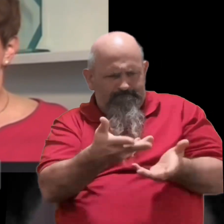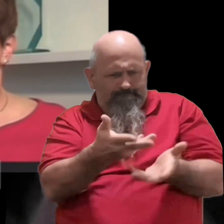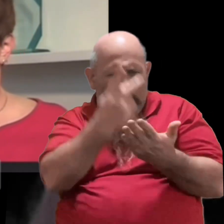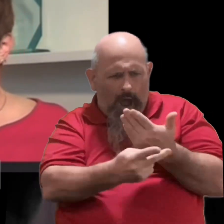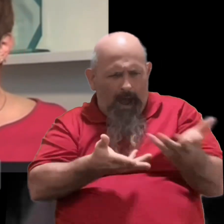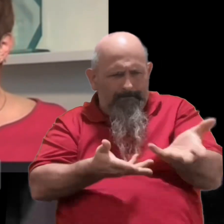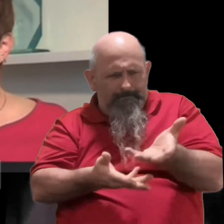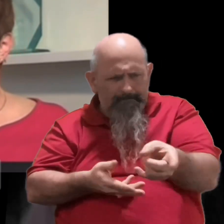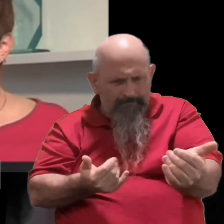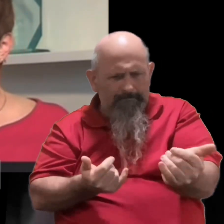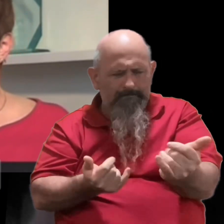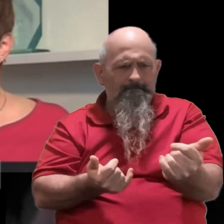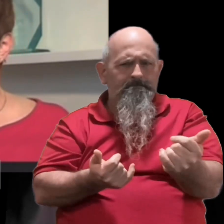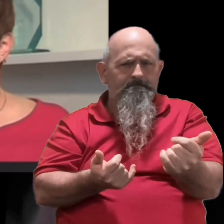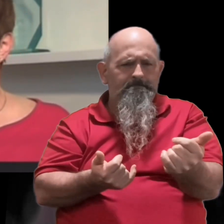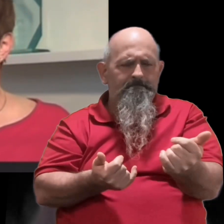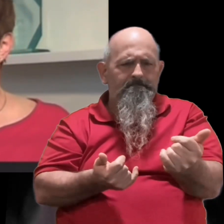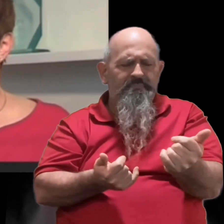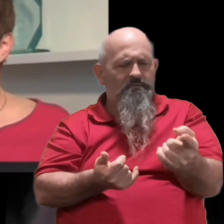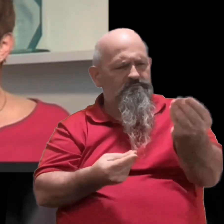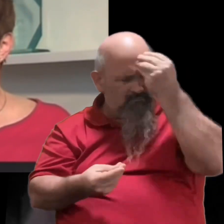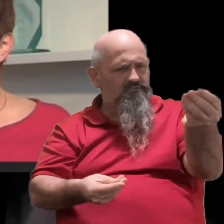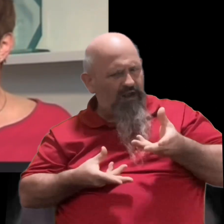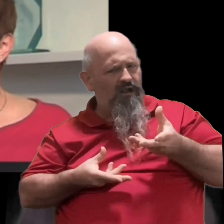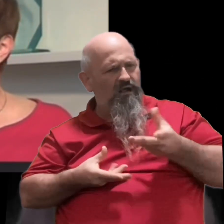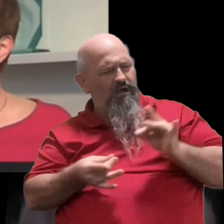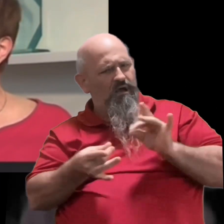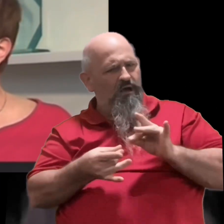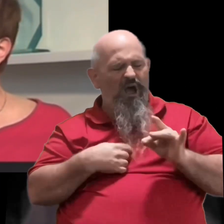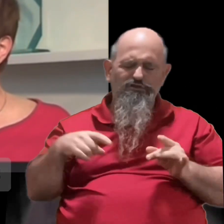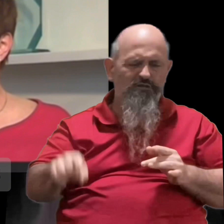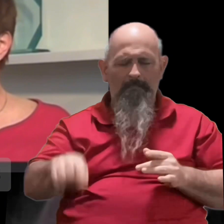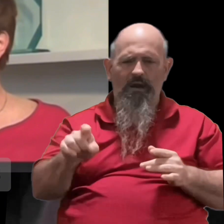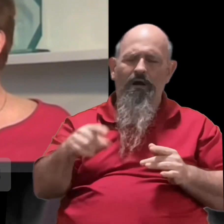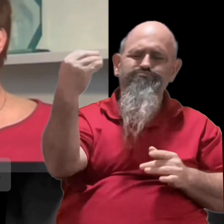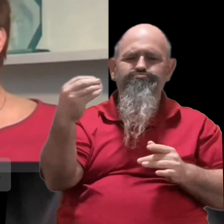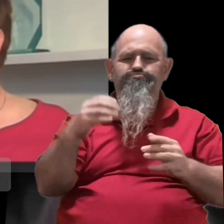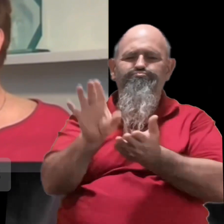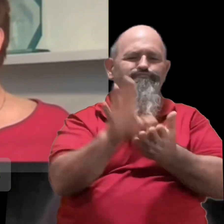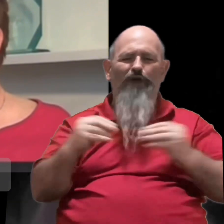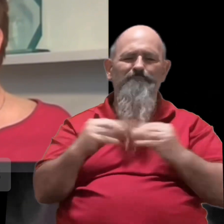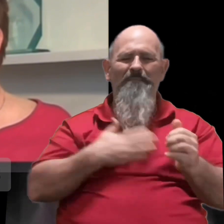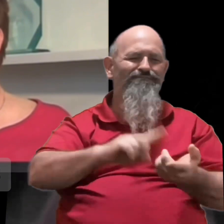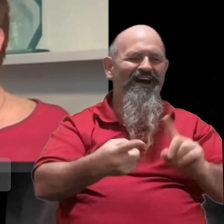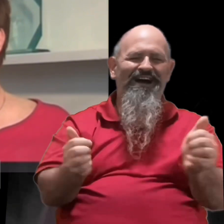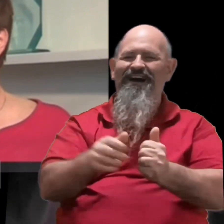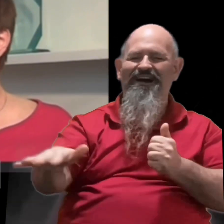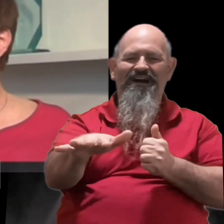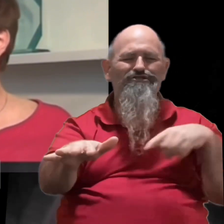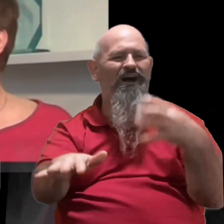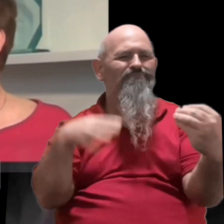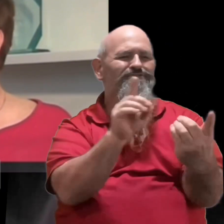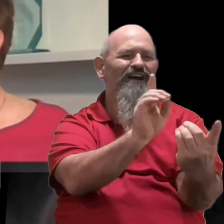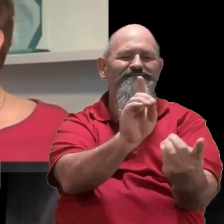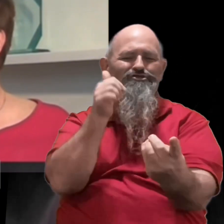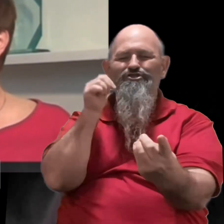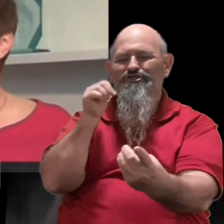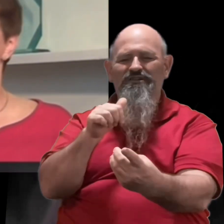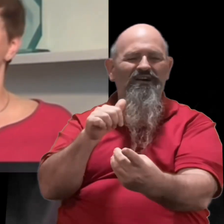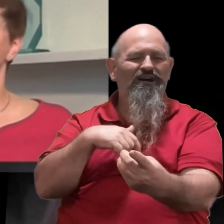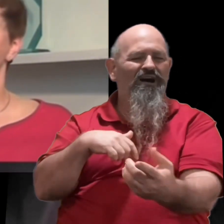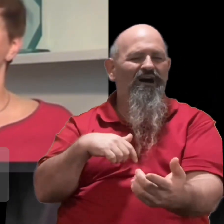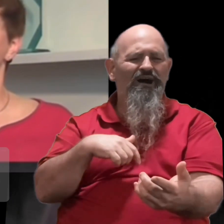I did a program with him, and he said, I should have been out kicking footballs with my friends. I should have been dating